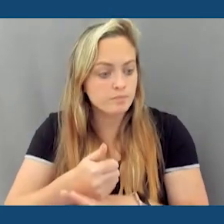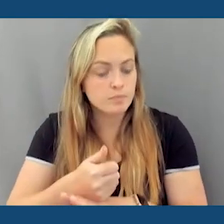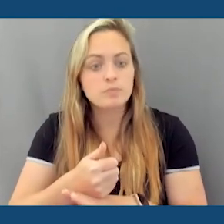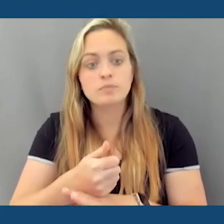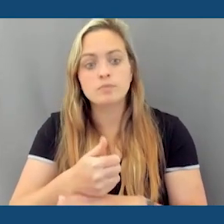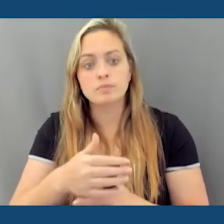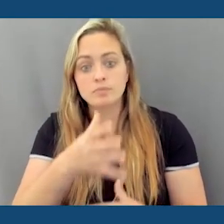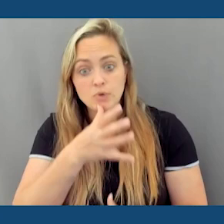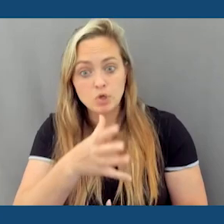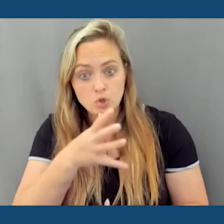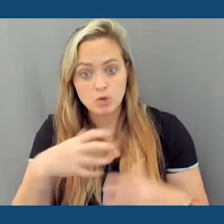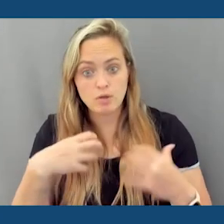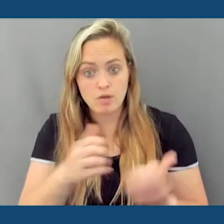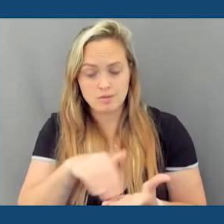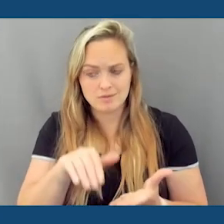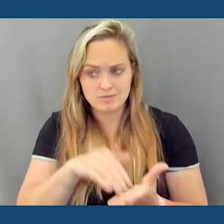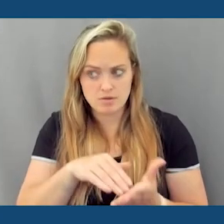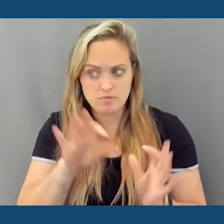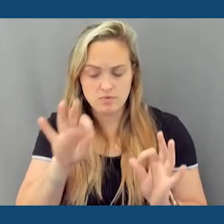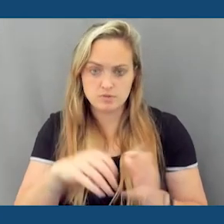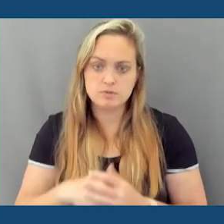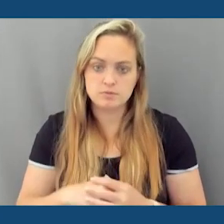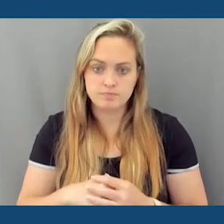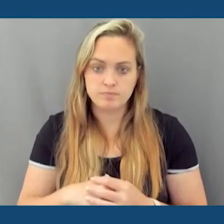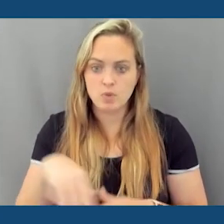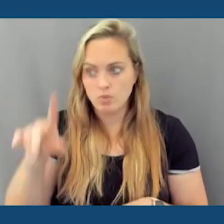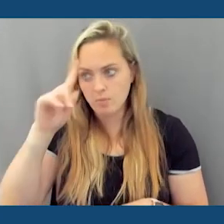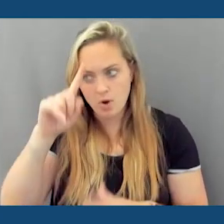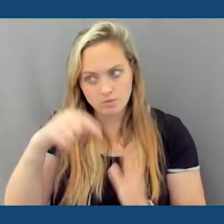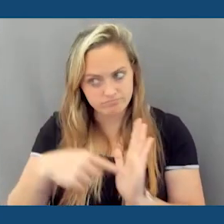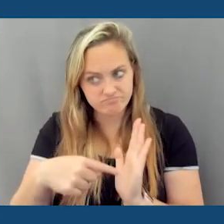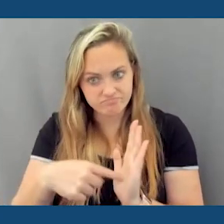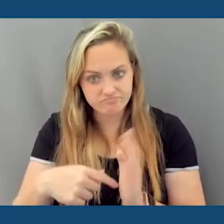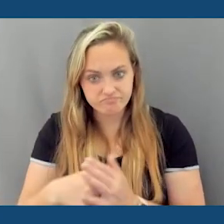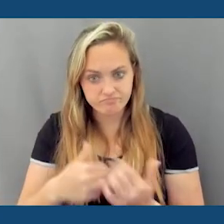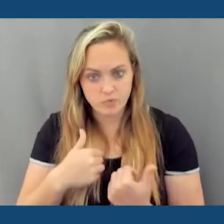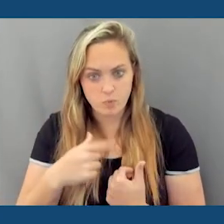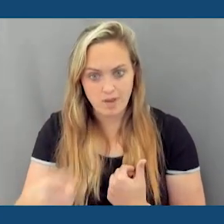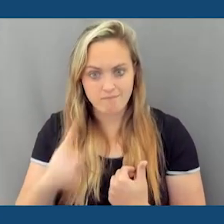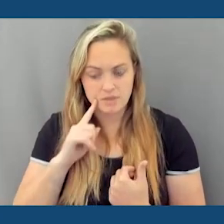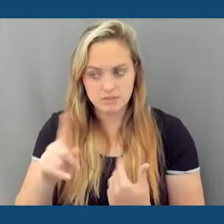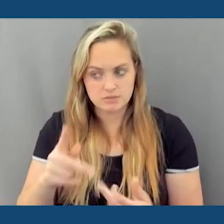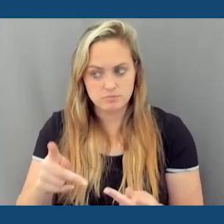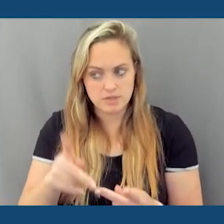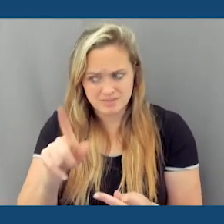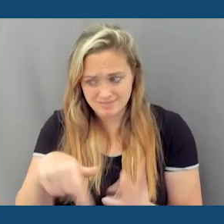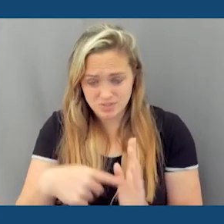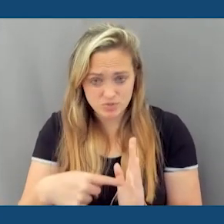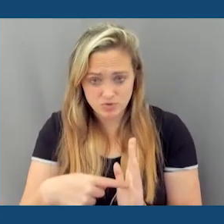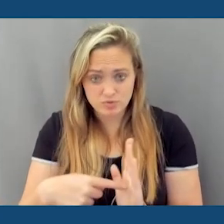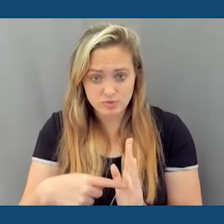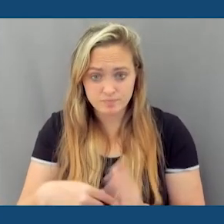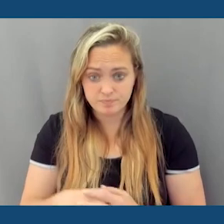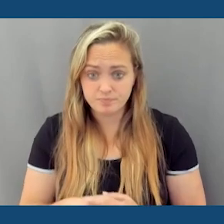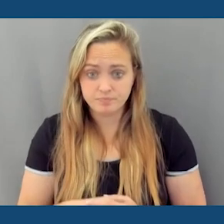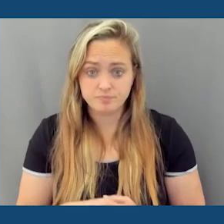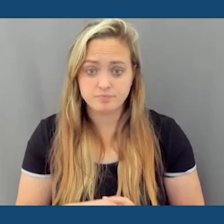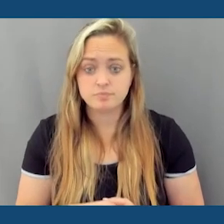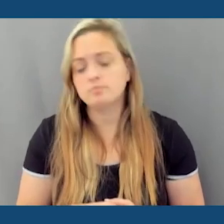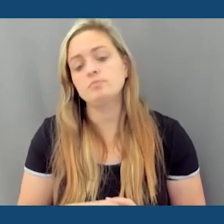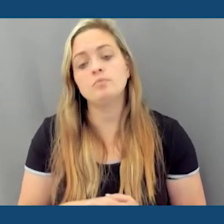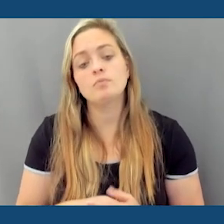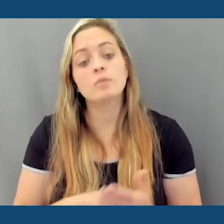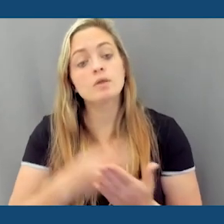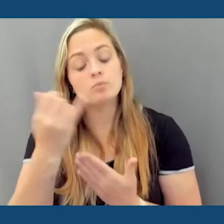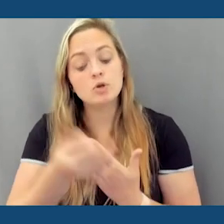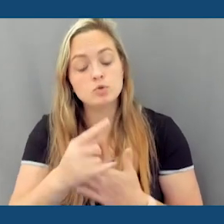health center of excellence. The Bronx deserves to have this center of excellence. It is long overdue. And the project is